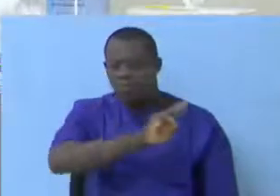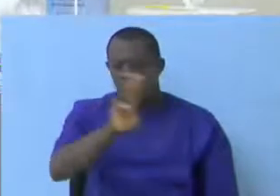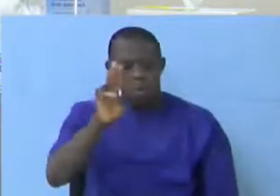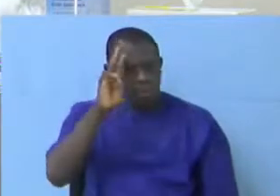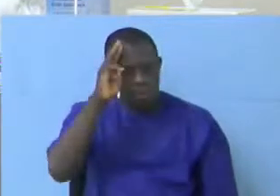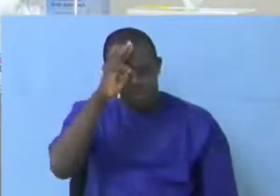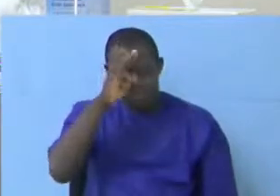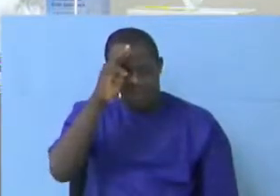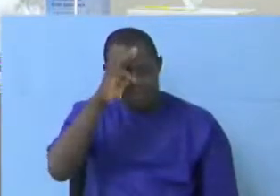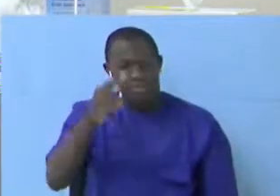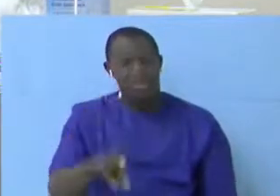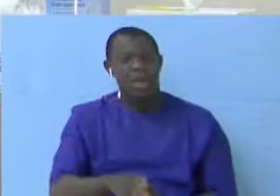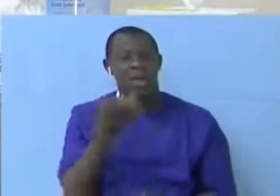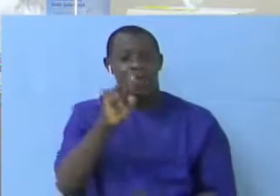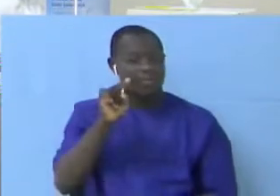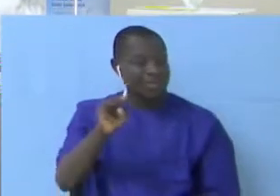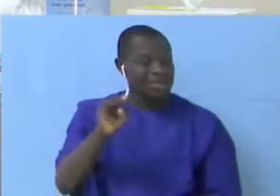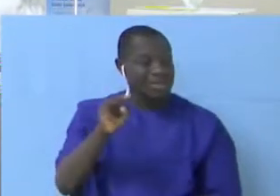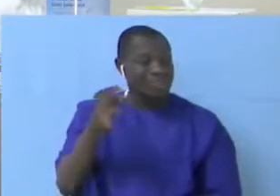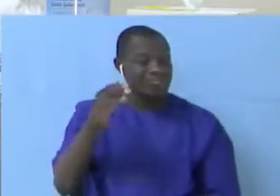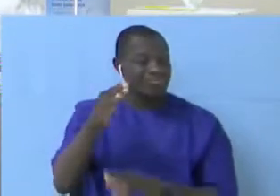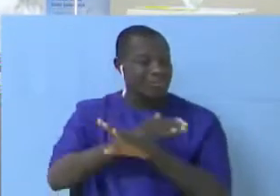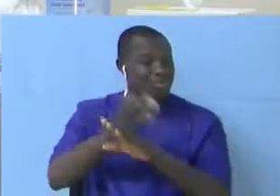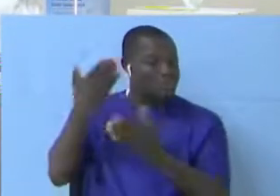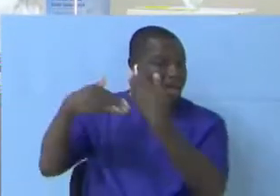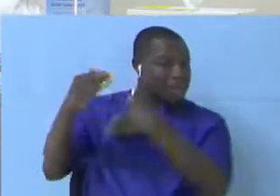From that day, I feel bad.